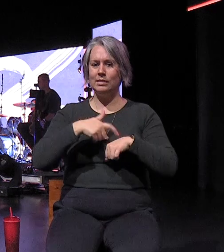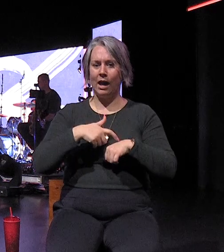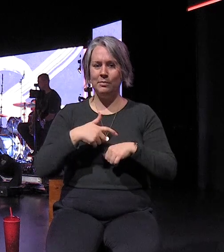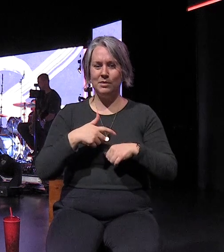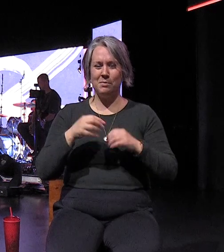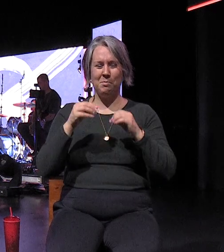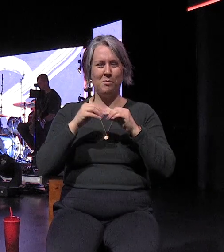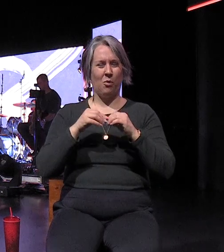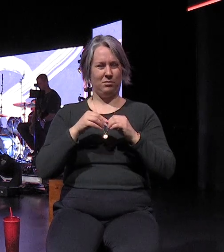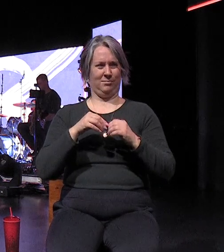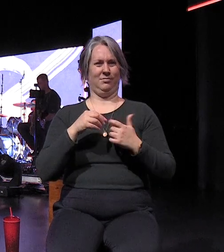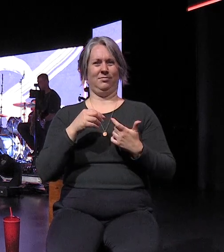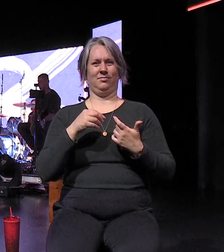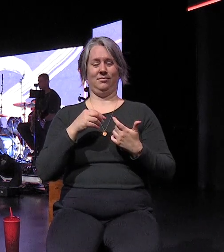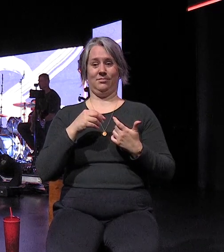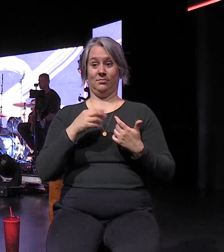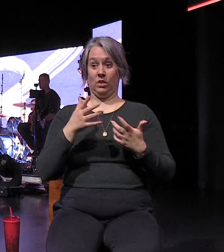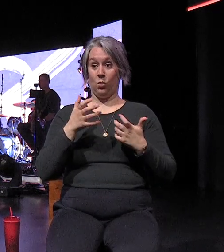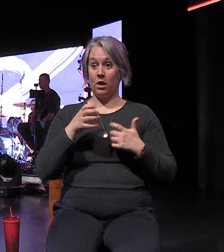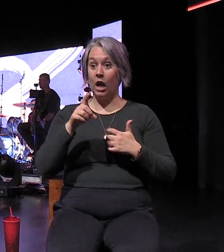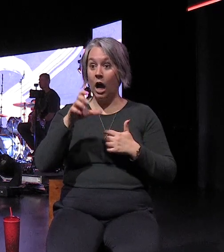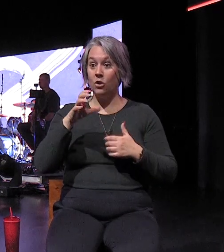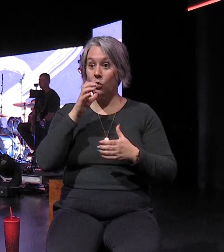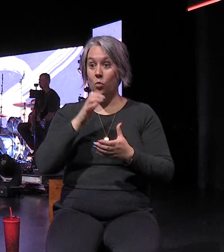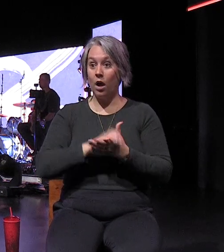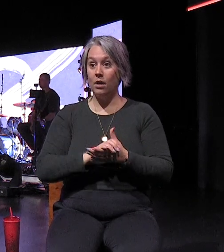100 times. So anybody want 100 wives?